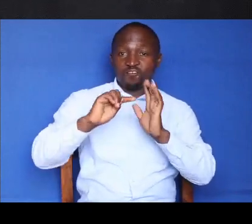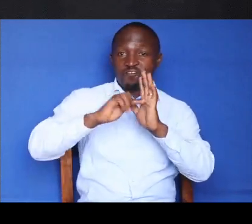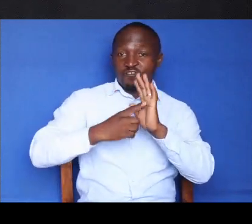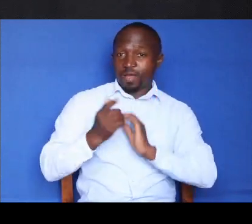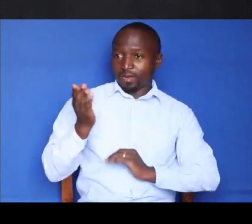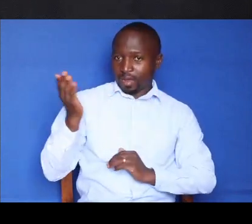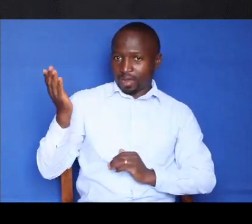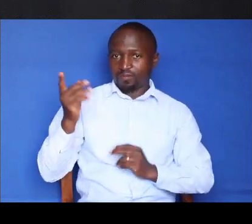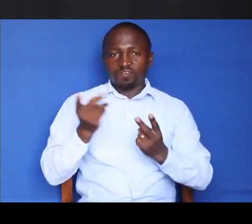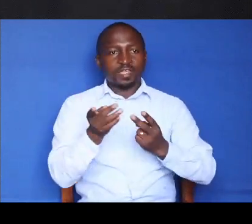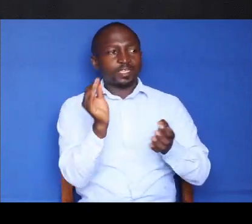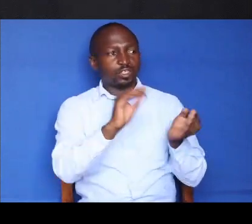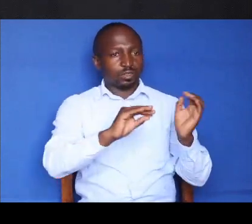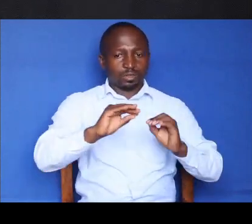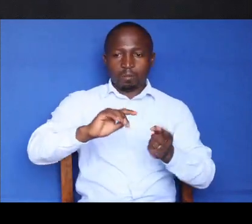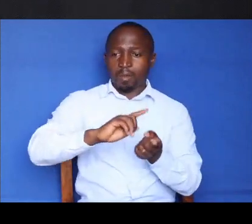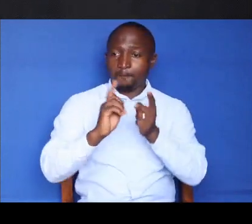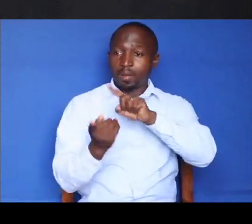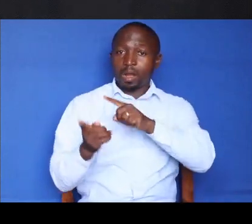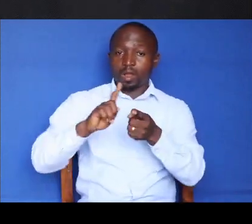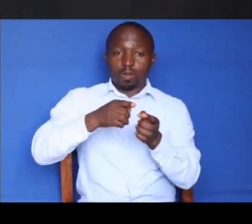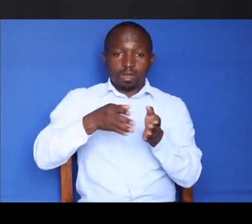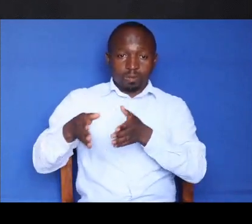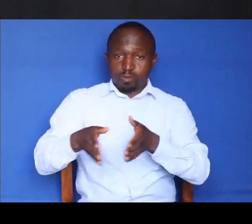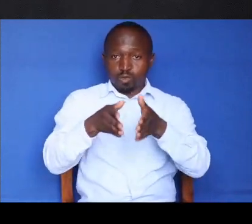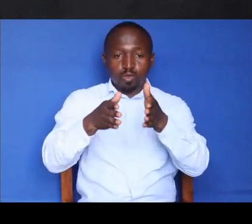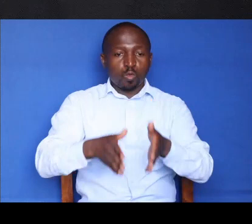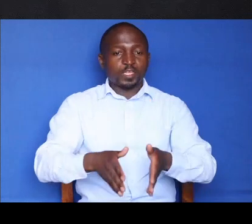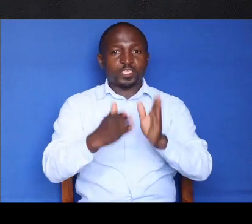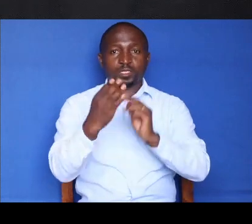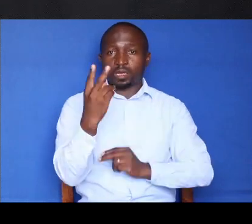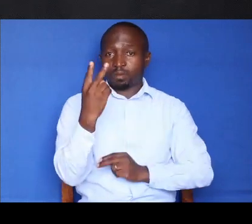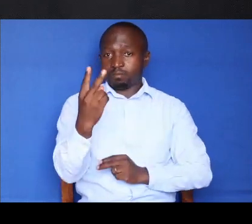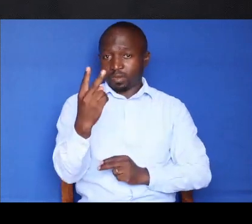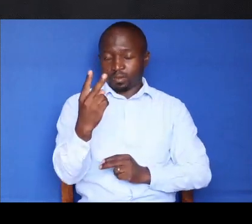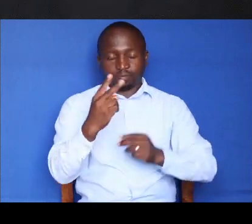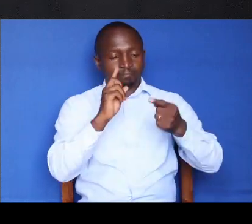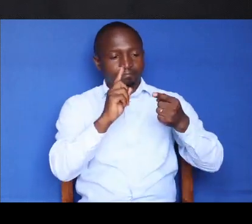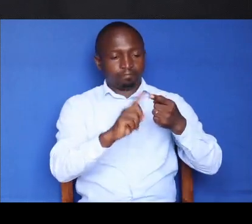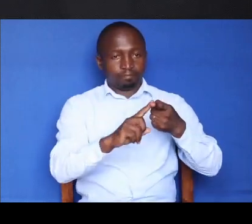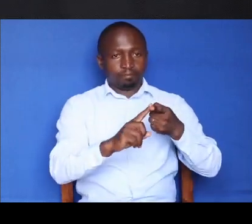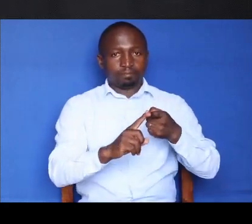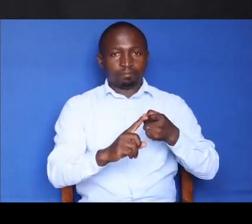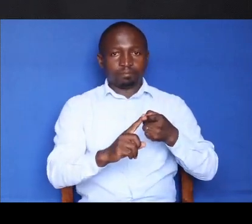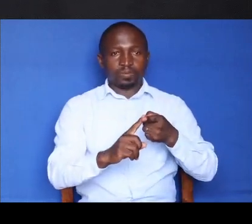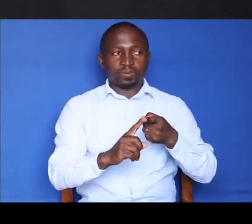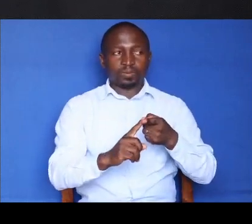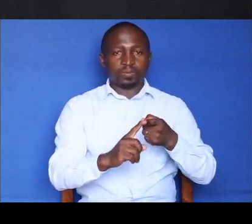This considerable factor influence river rejuvenation in two varied ways.